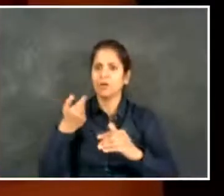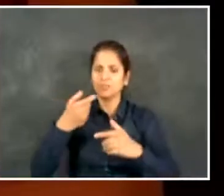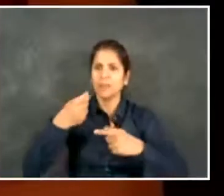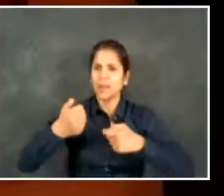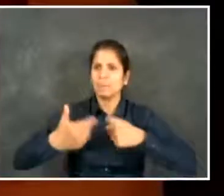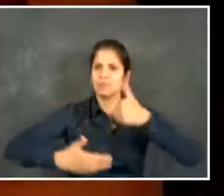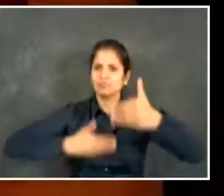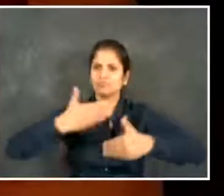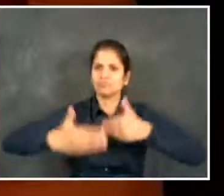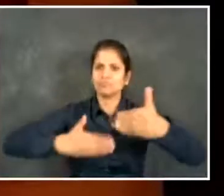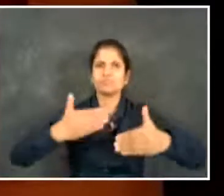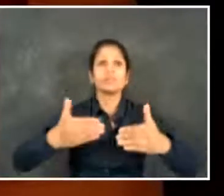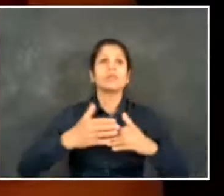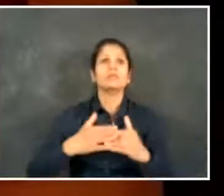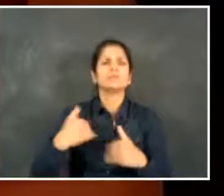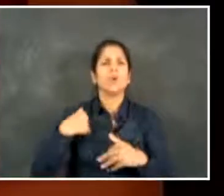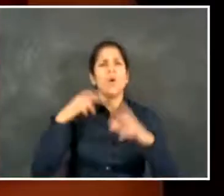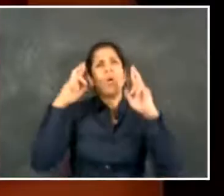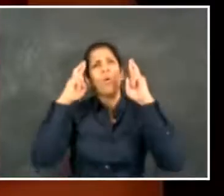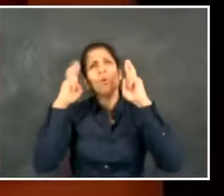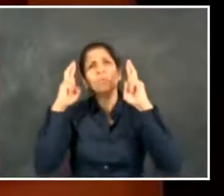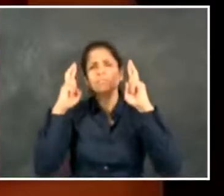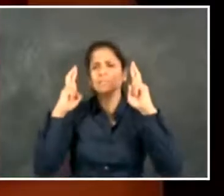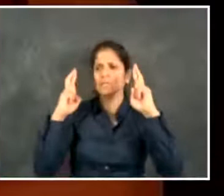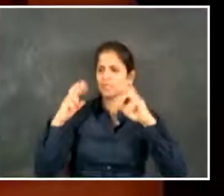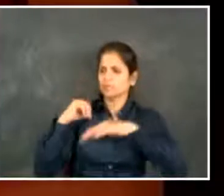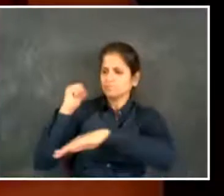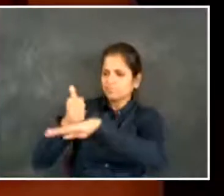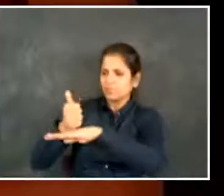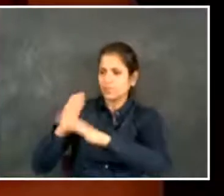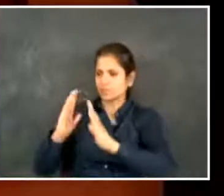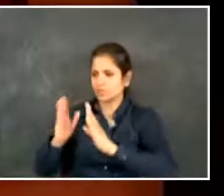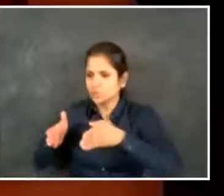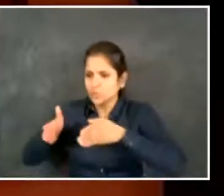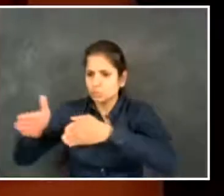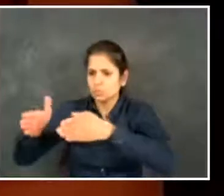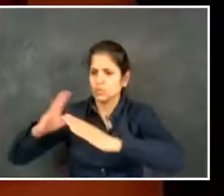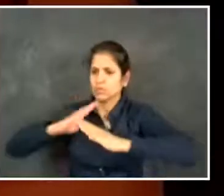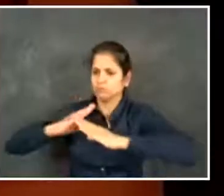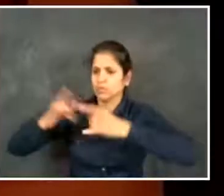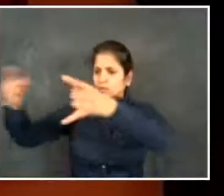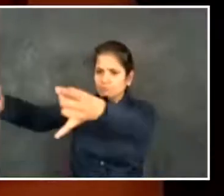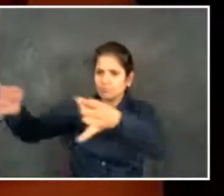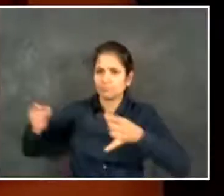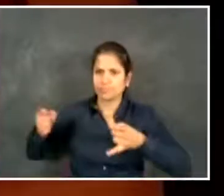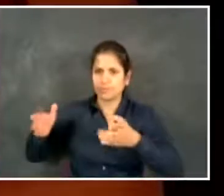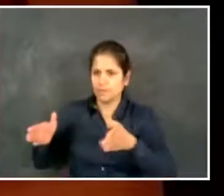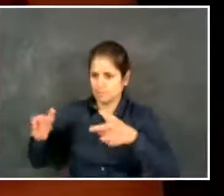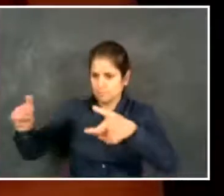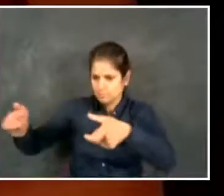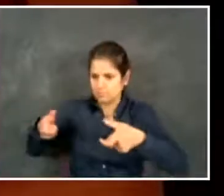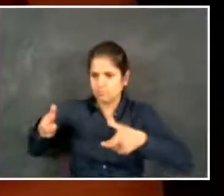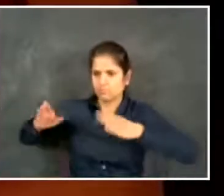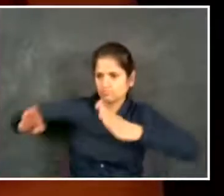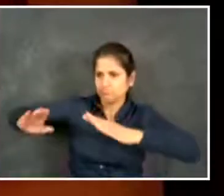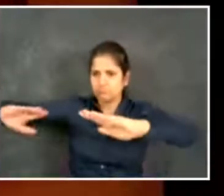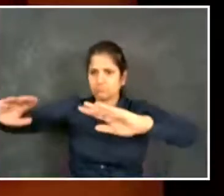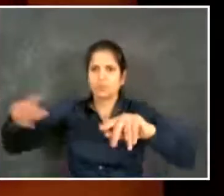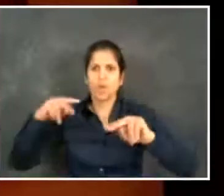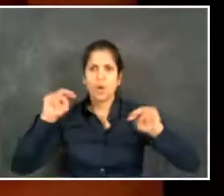be, if emergency vehicles or deliveries need to get through, they can. But the goal is to minimize any vehicle activity,